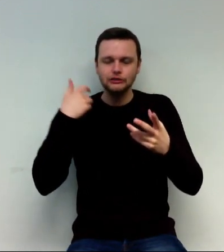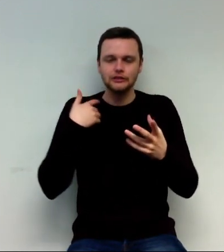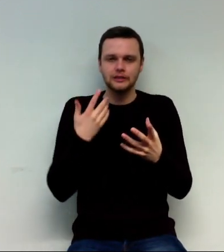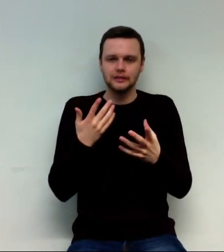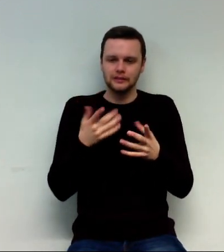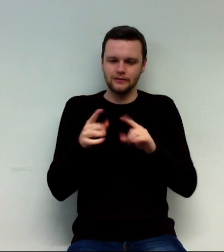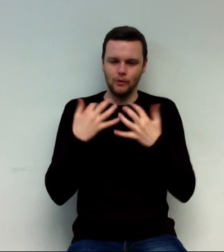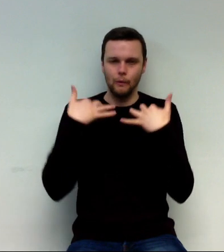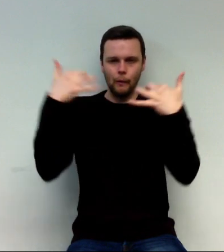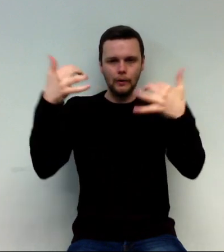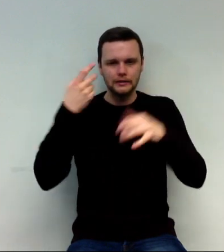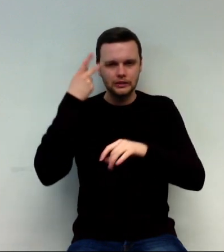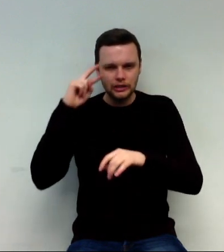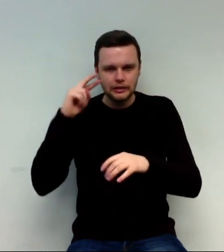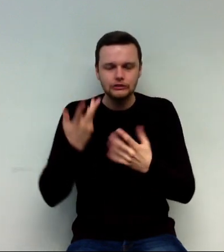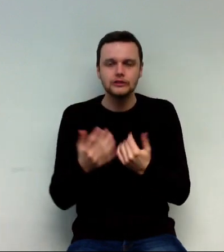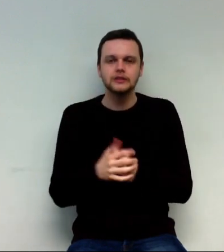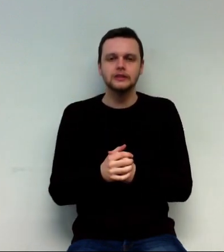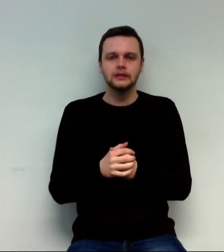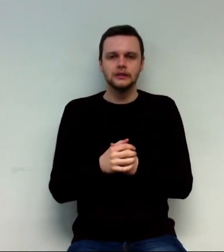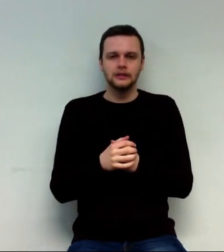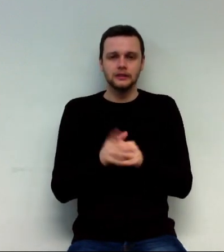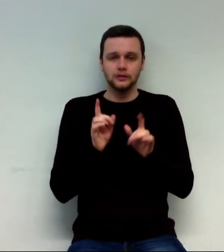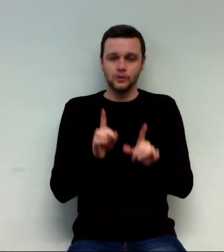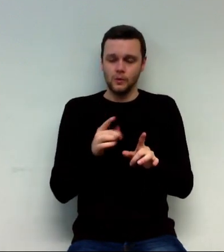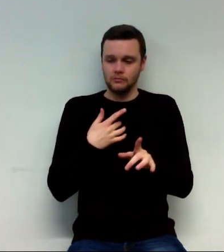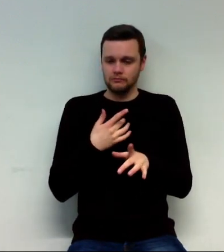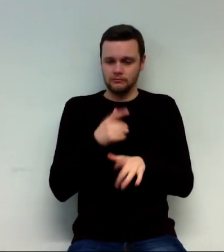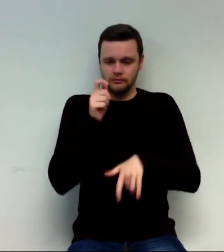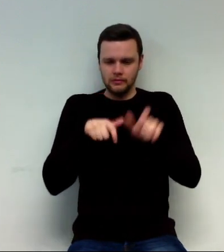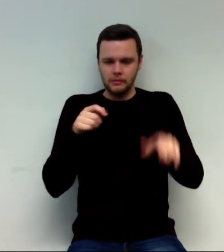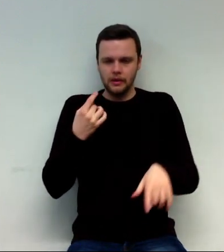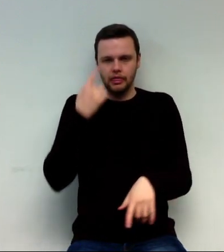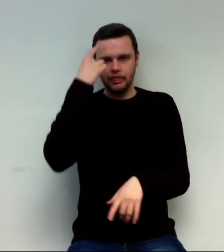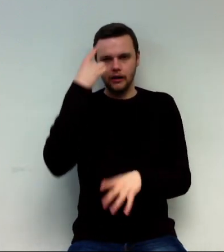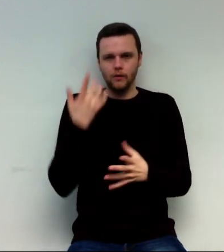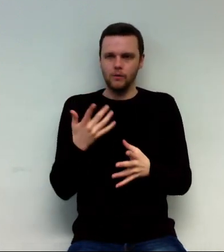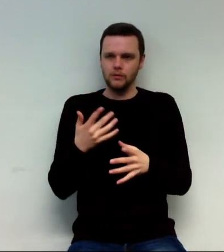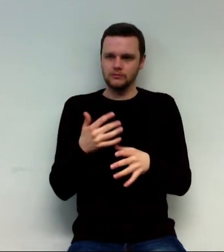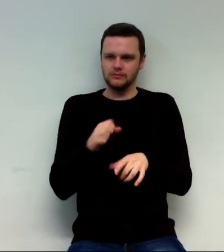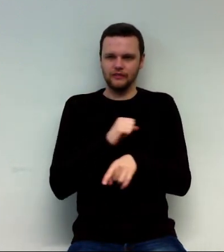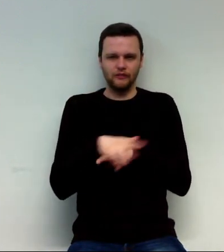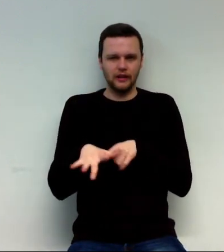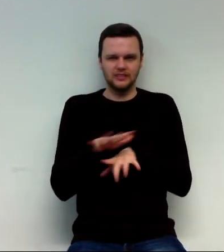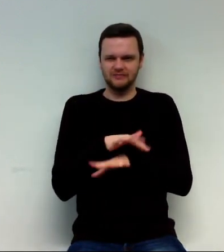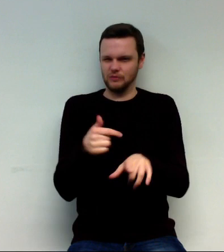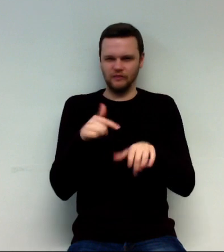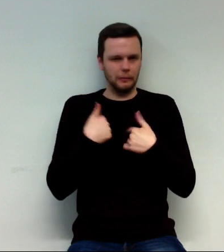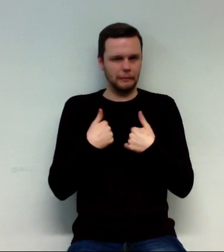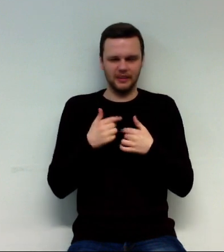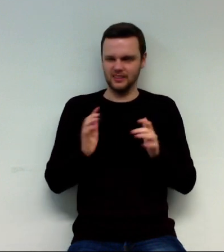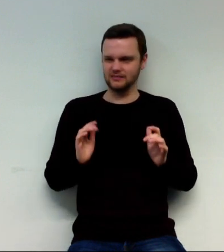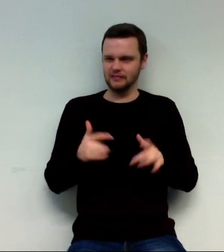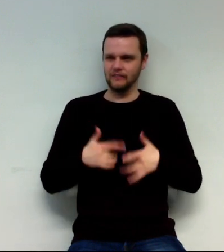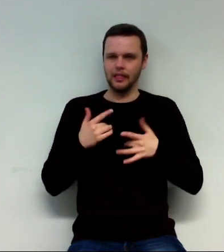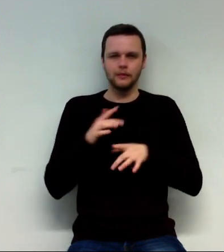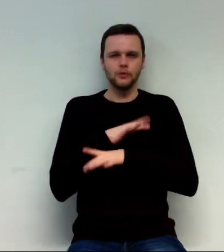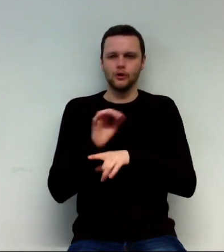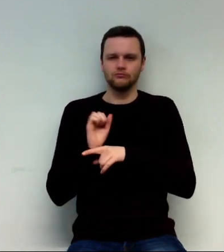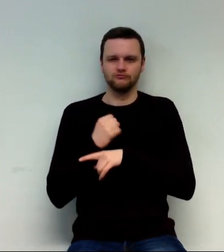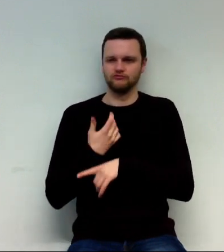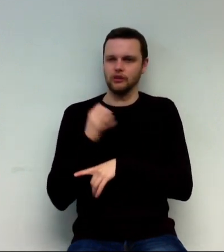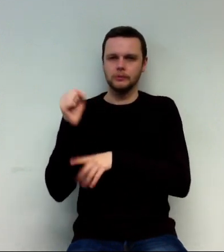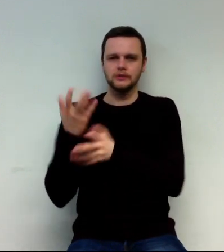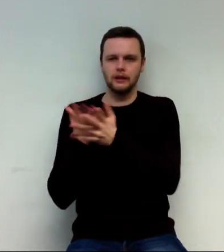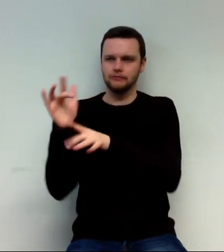minds. Often we'll find that people will think that the Fringe isn't for them because they don't see themselves represented on stages.